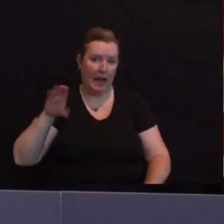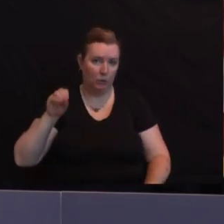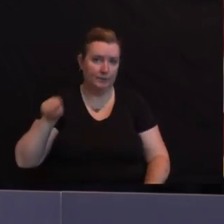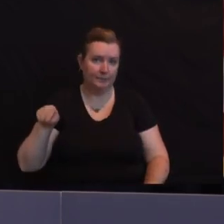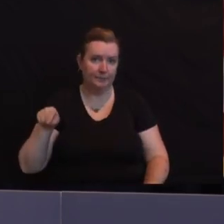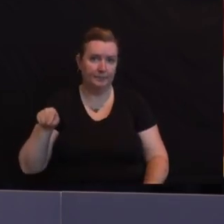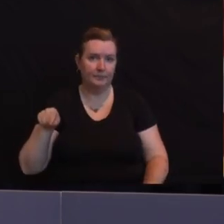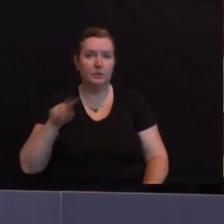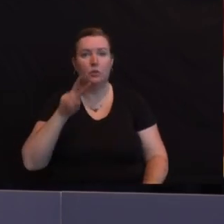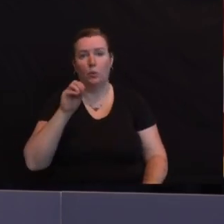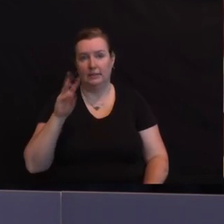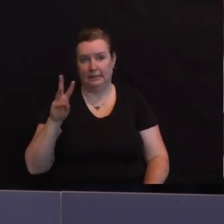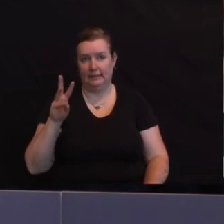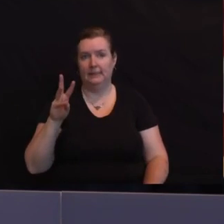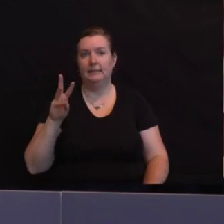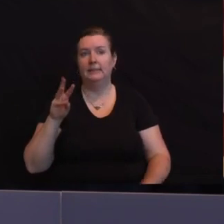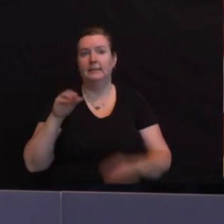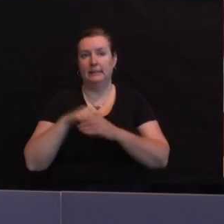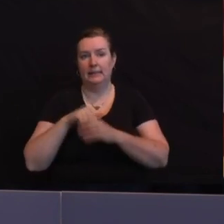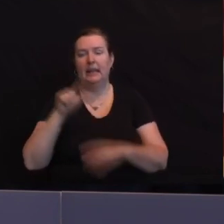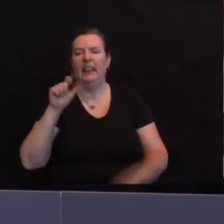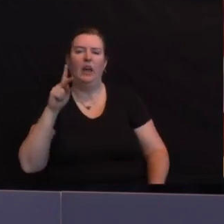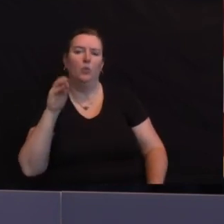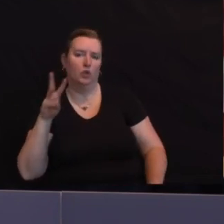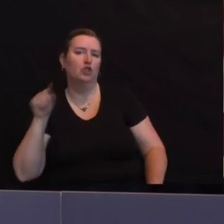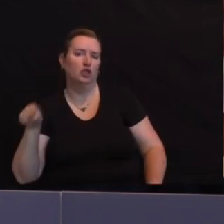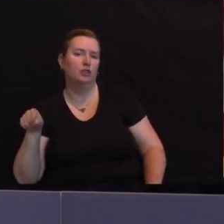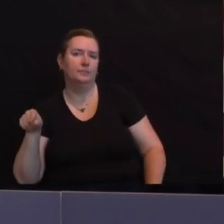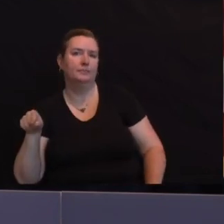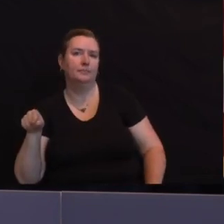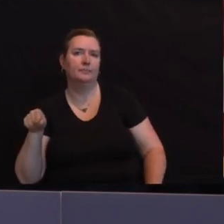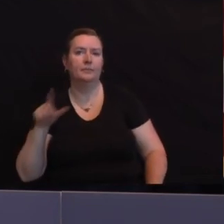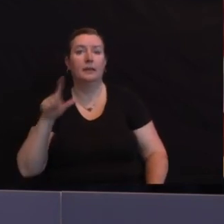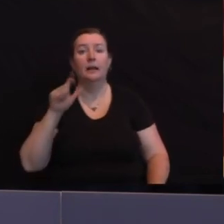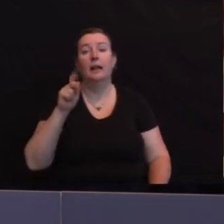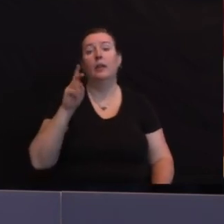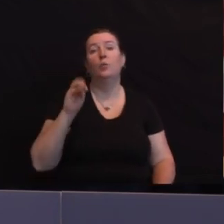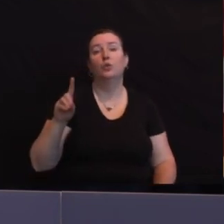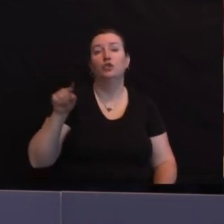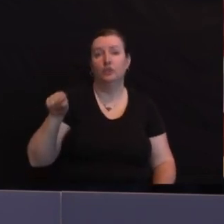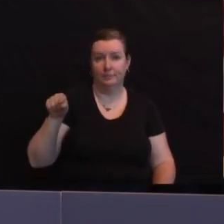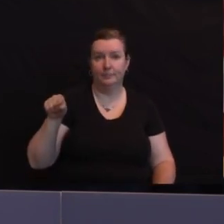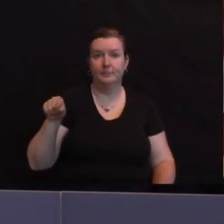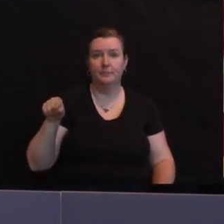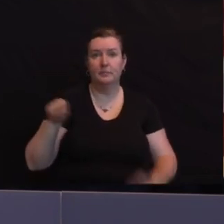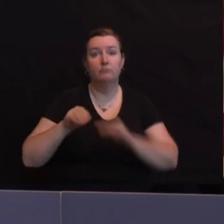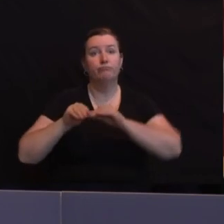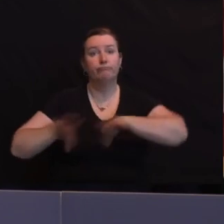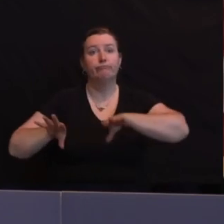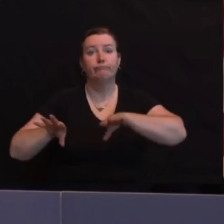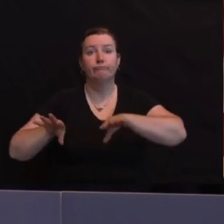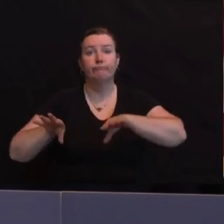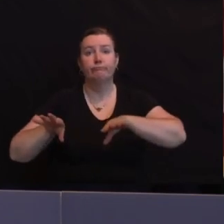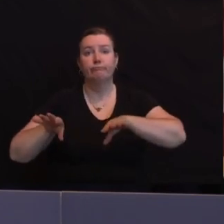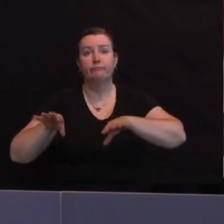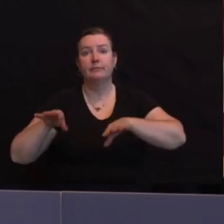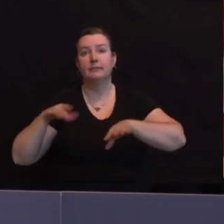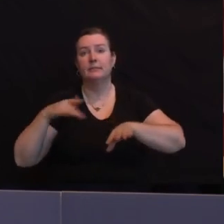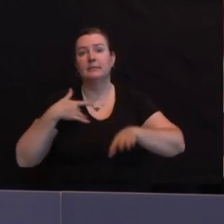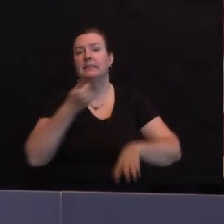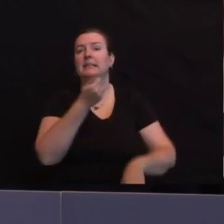Lakewood. In Lakewood, we are seeing increases primarily in persons between 19 and 49 years of